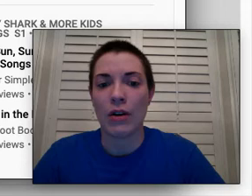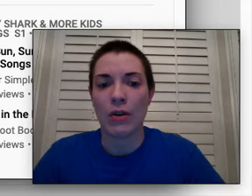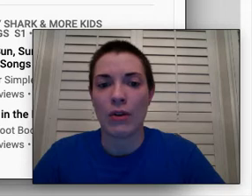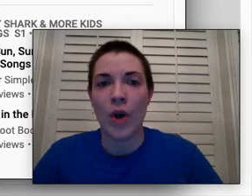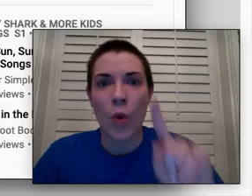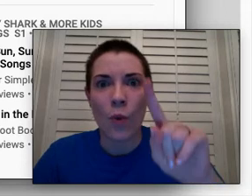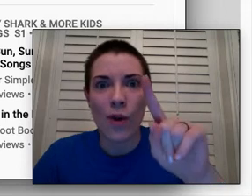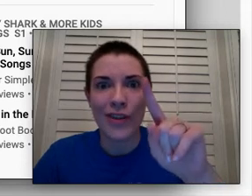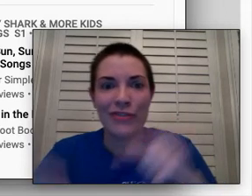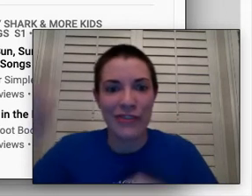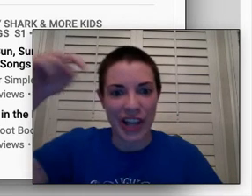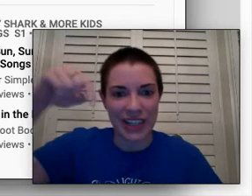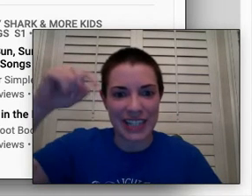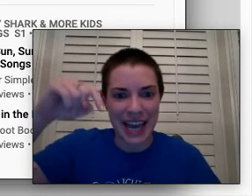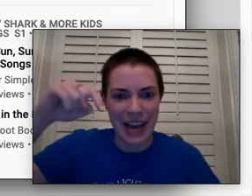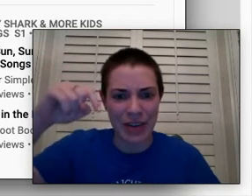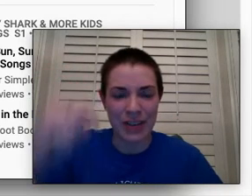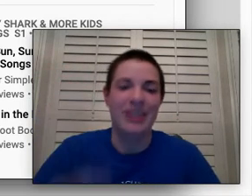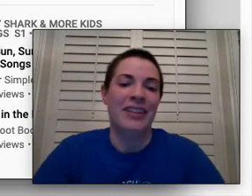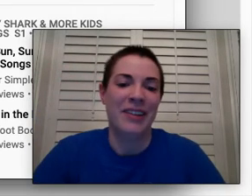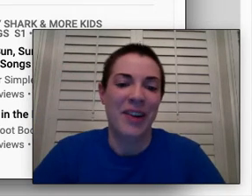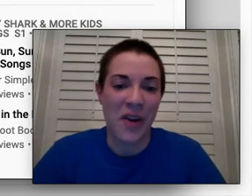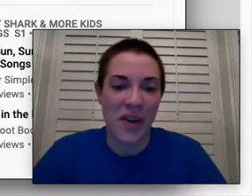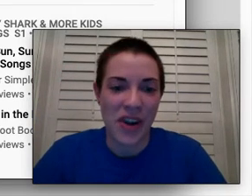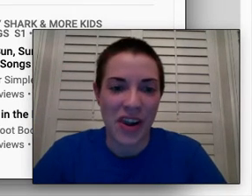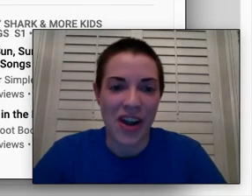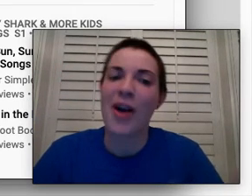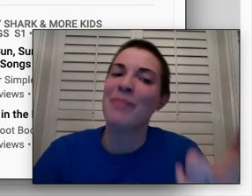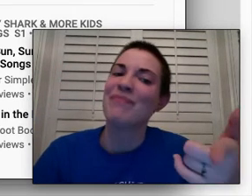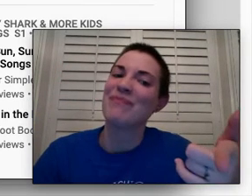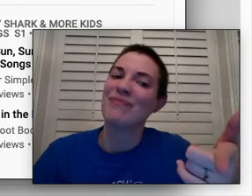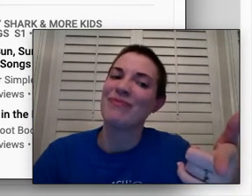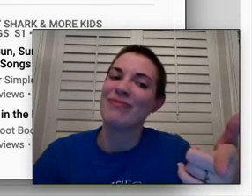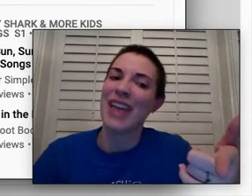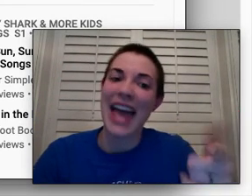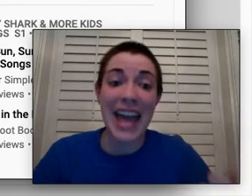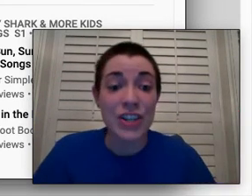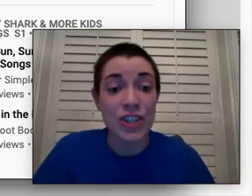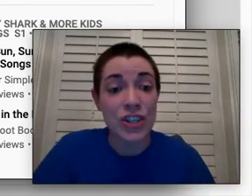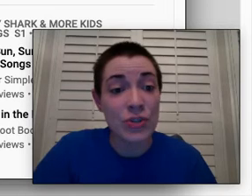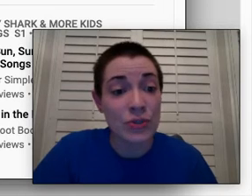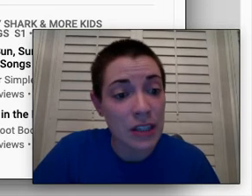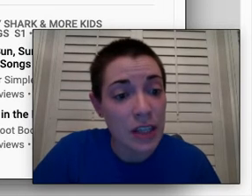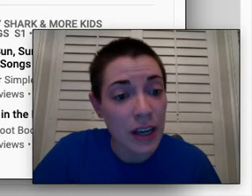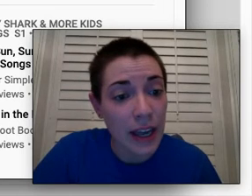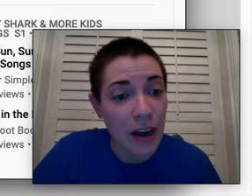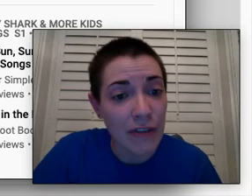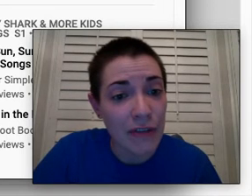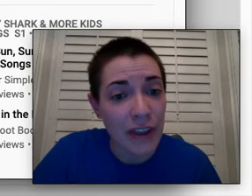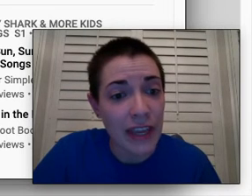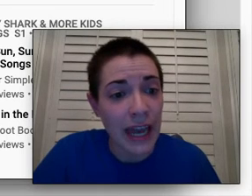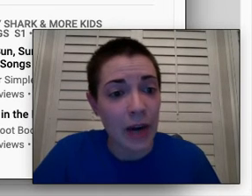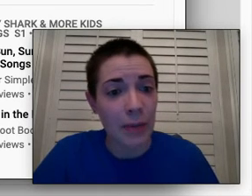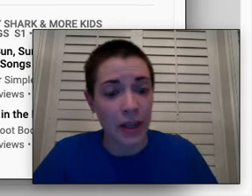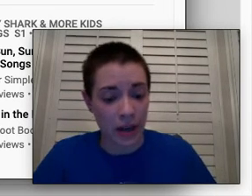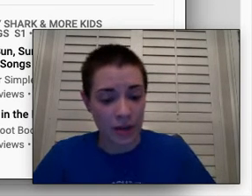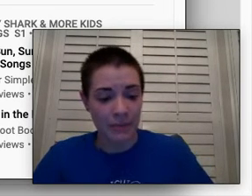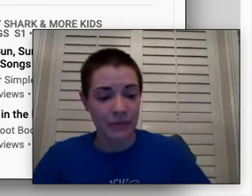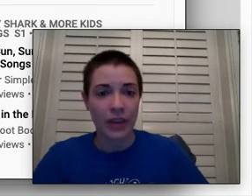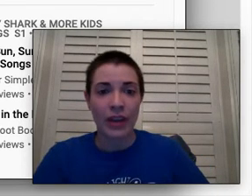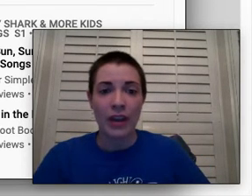Uh-oh. One fell down, up. And do you see, look at our friend the